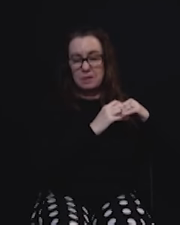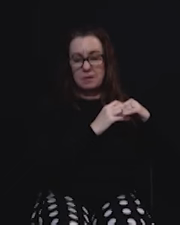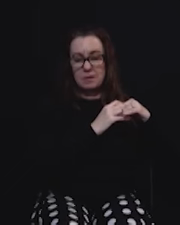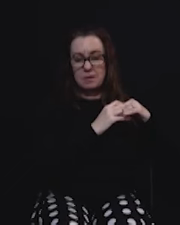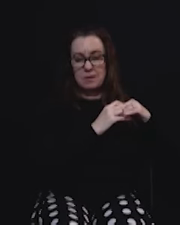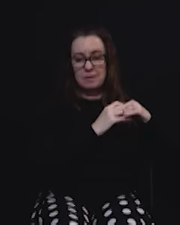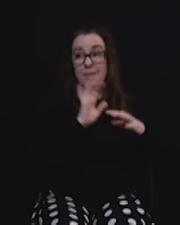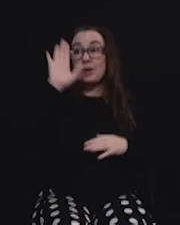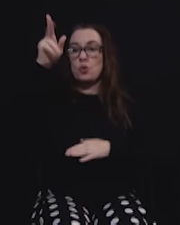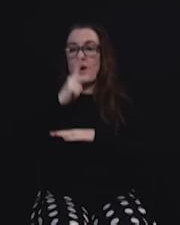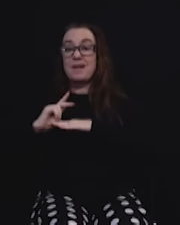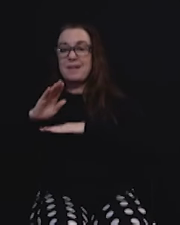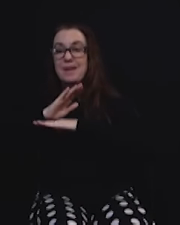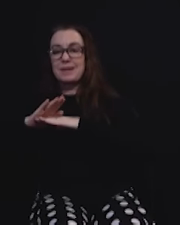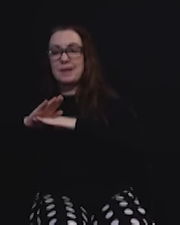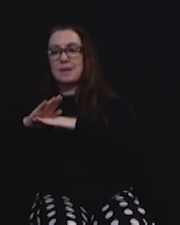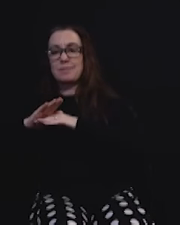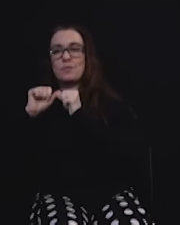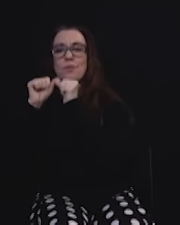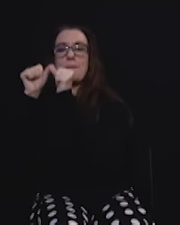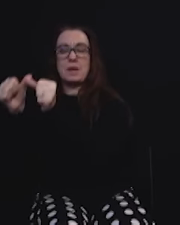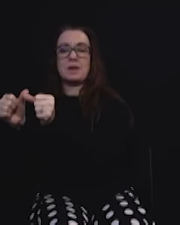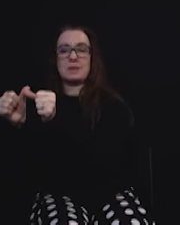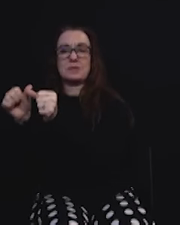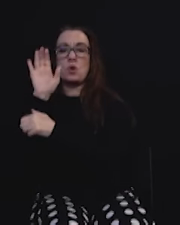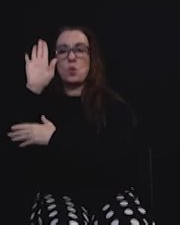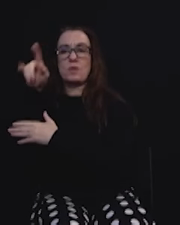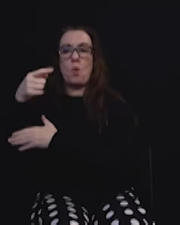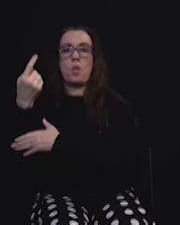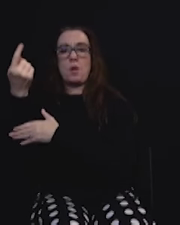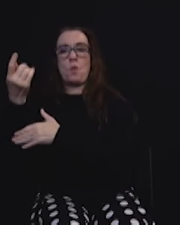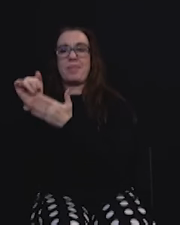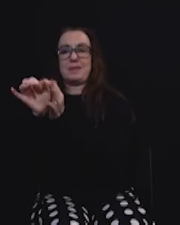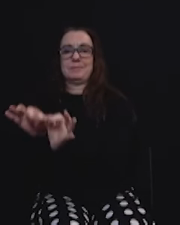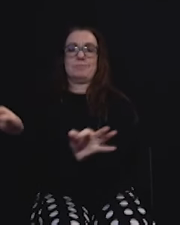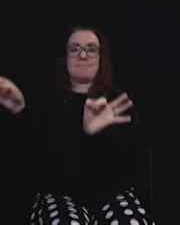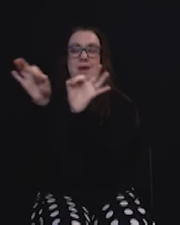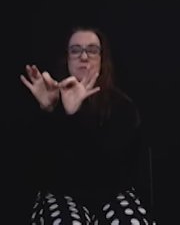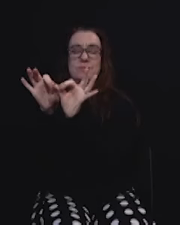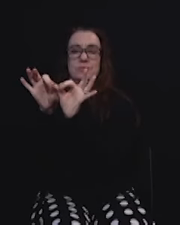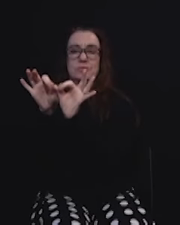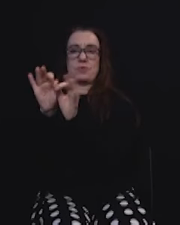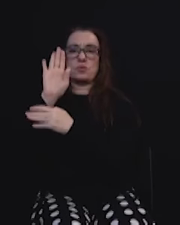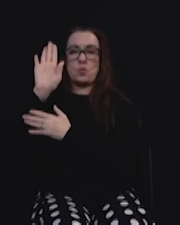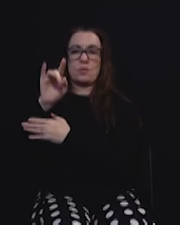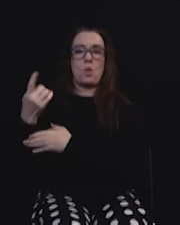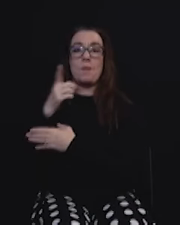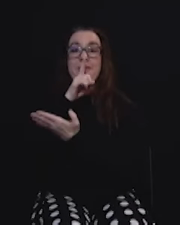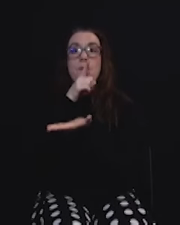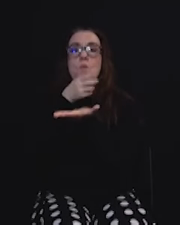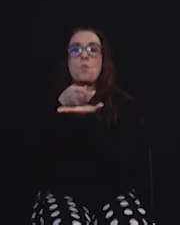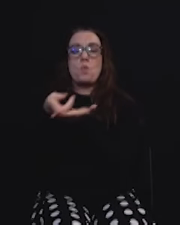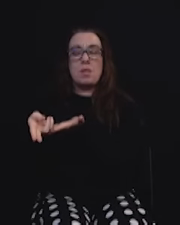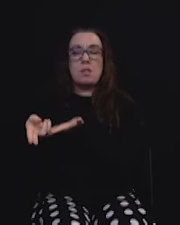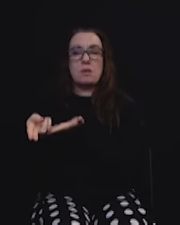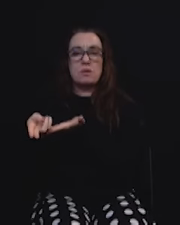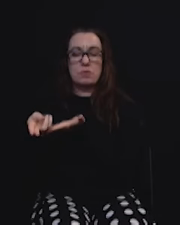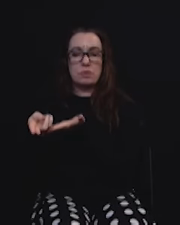But your kingdom is the only one that remains. Yours is the only one that matters. Yours is the only one that's real.